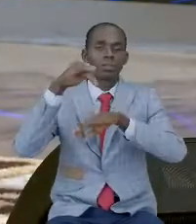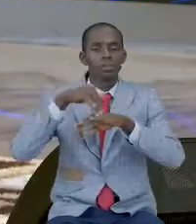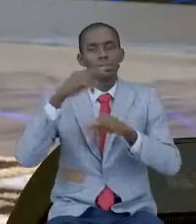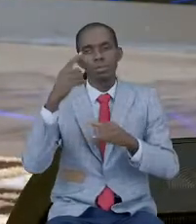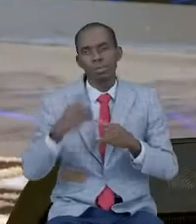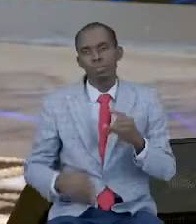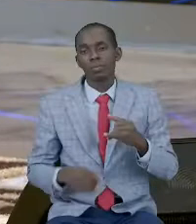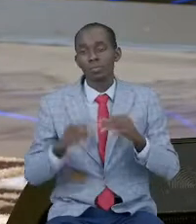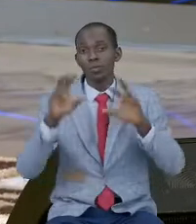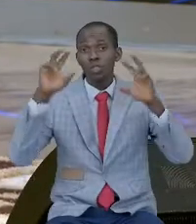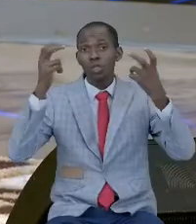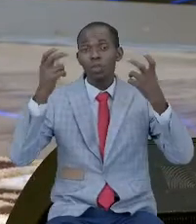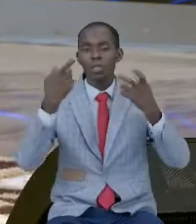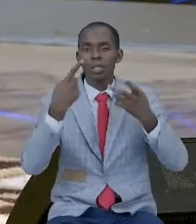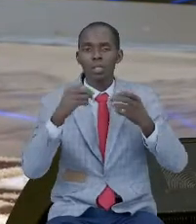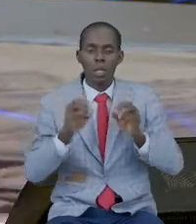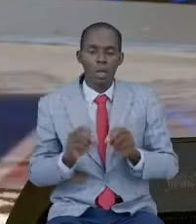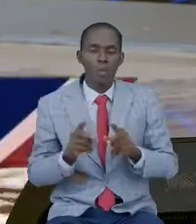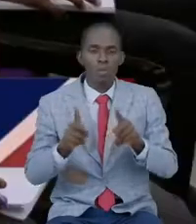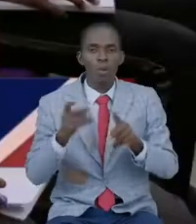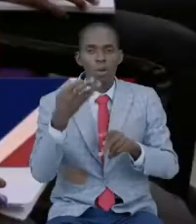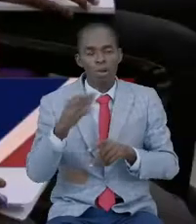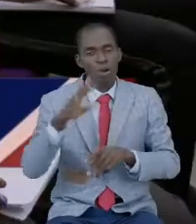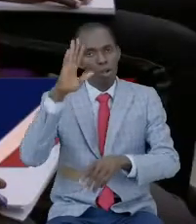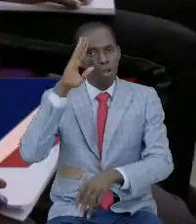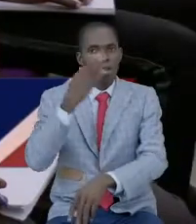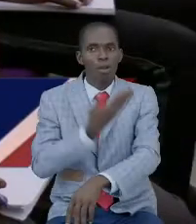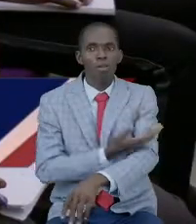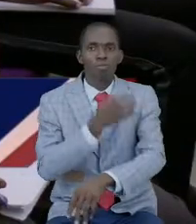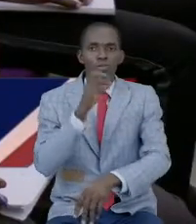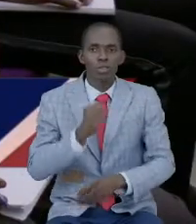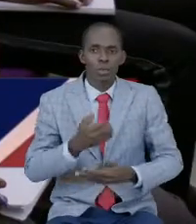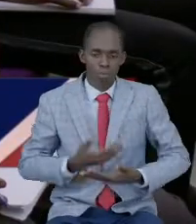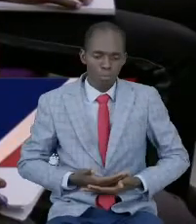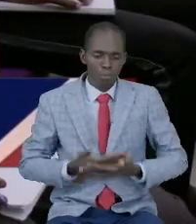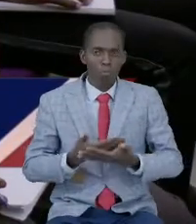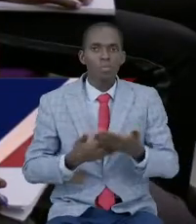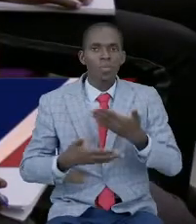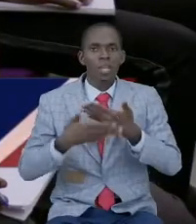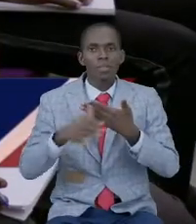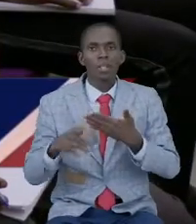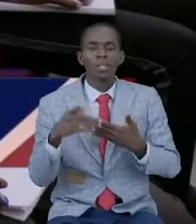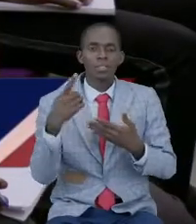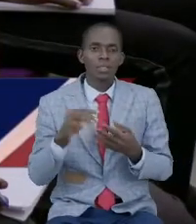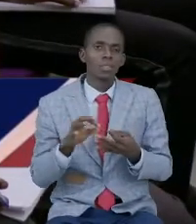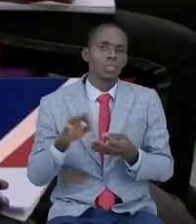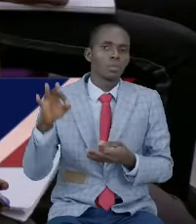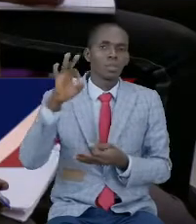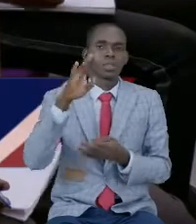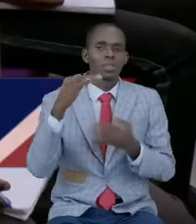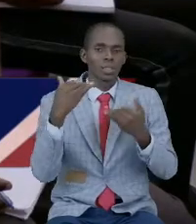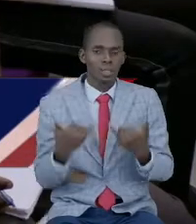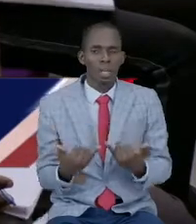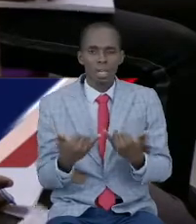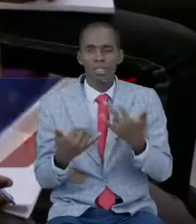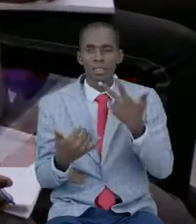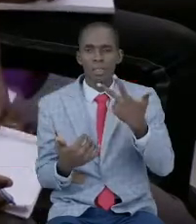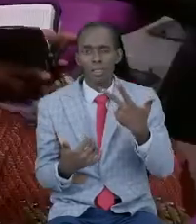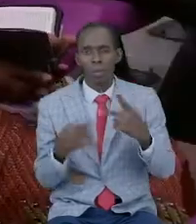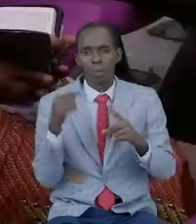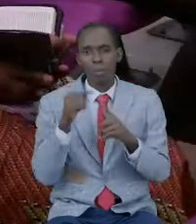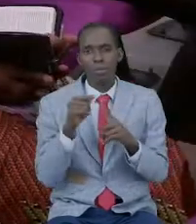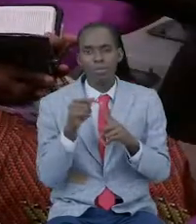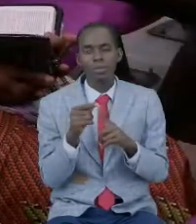privilege of sons born after the Spirit. Three things we're looking at here. Number